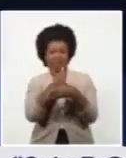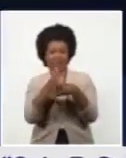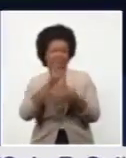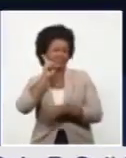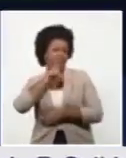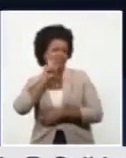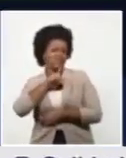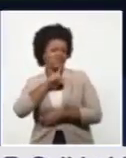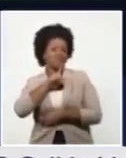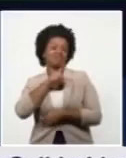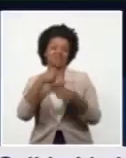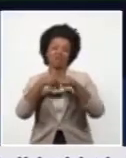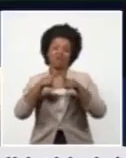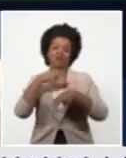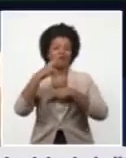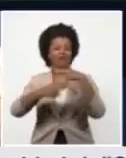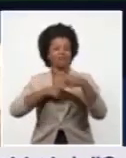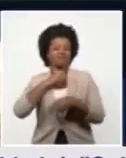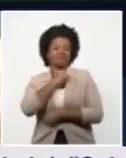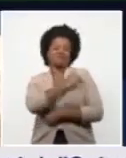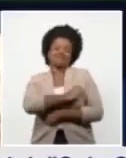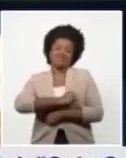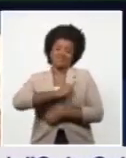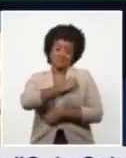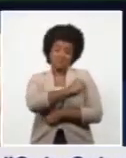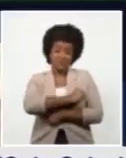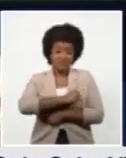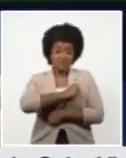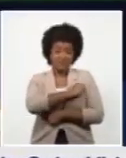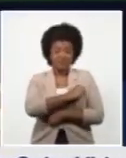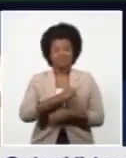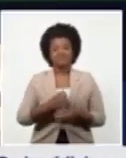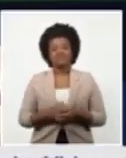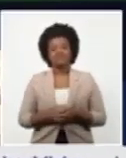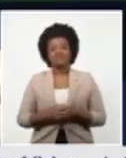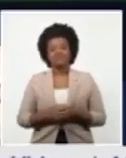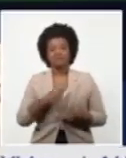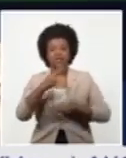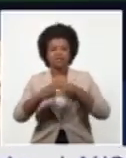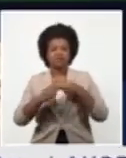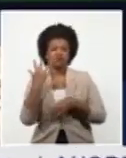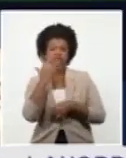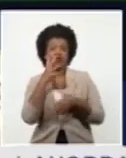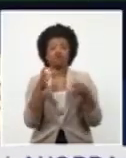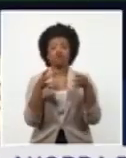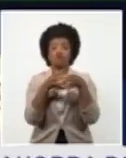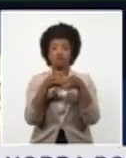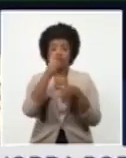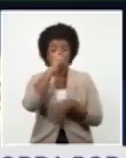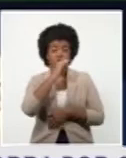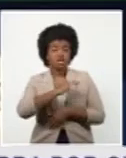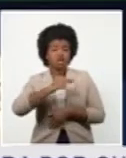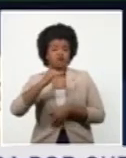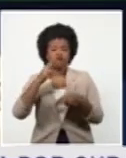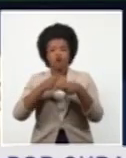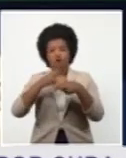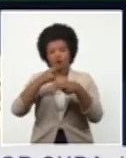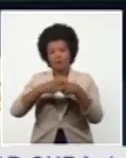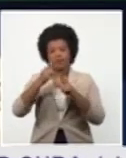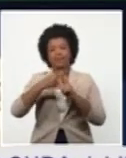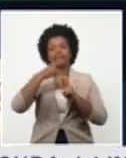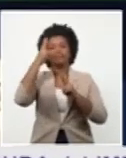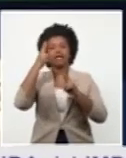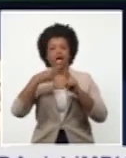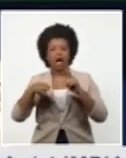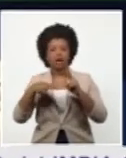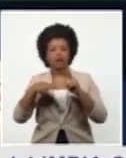television. It even sports the blue jeans that I usually wear, and I was really surprised by